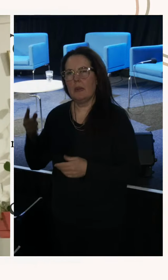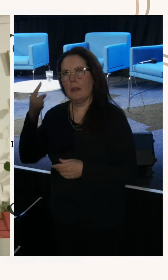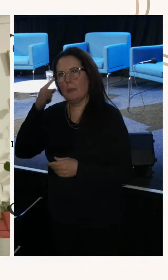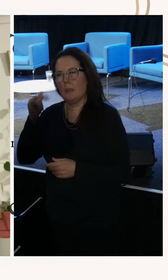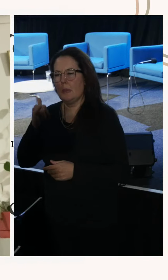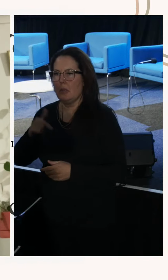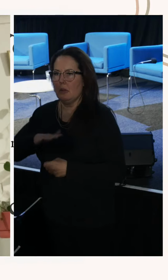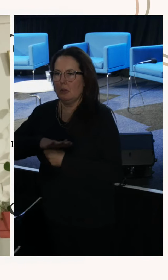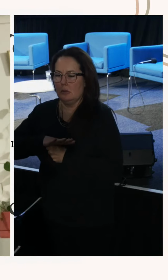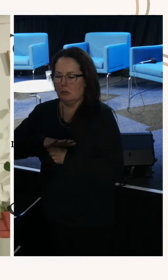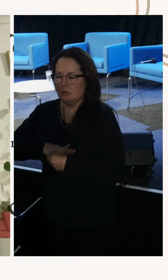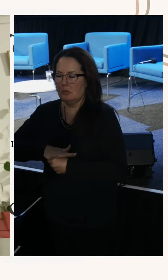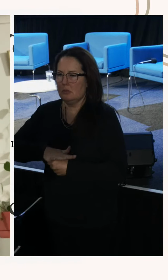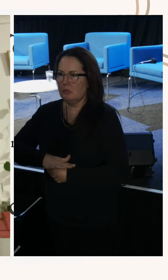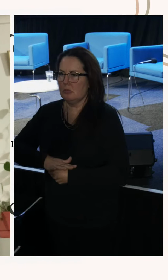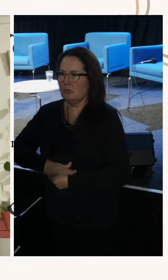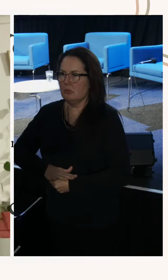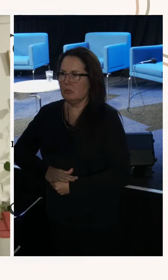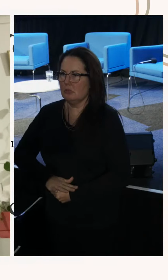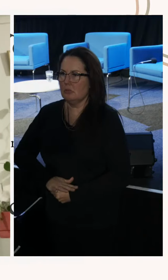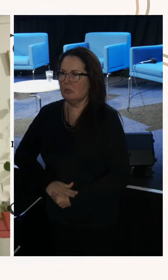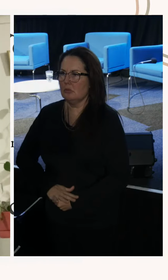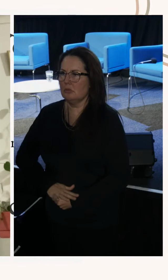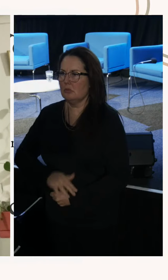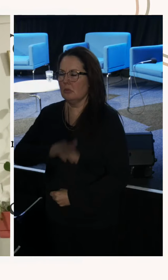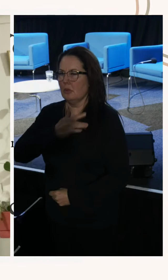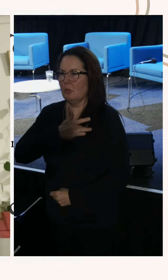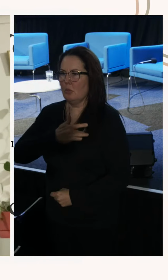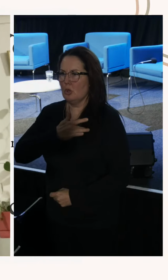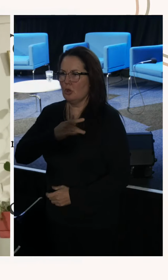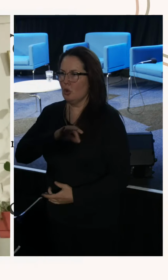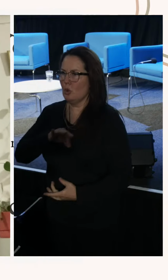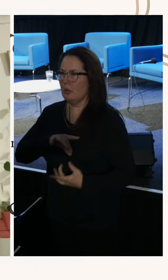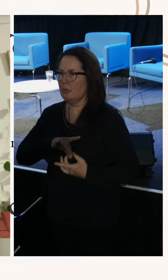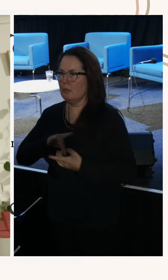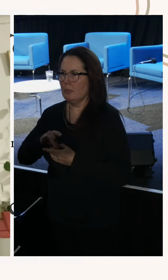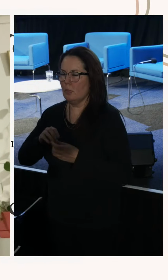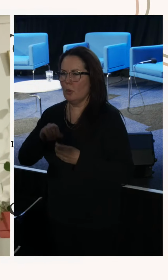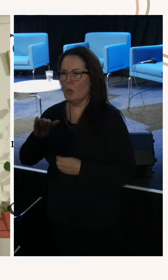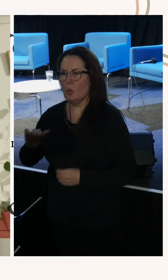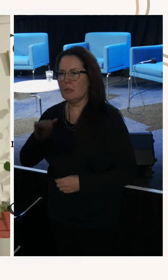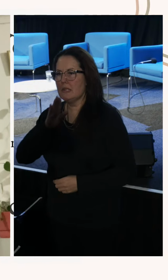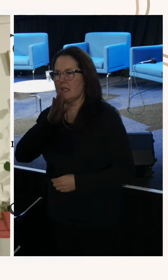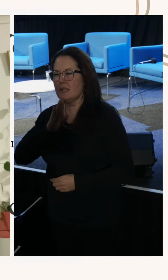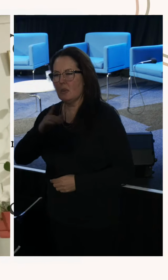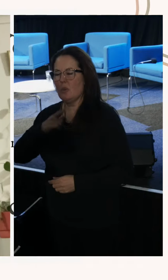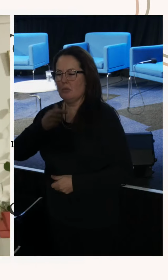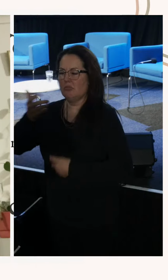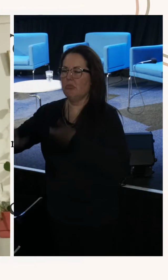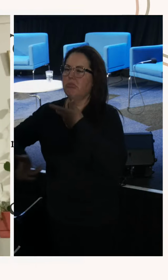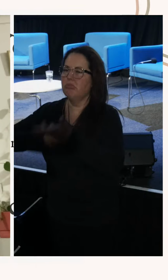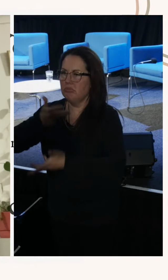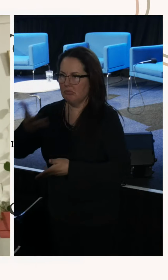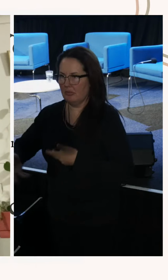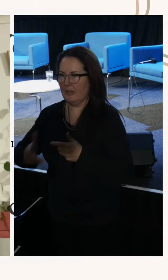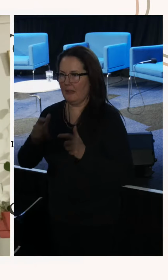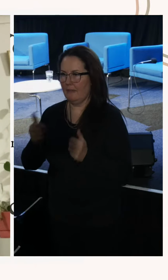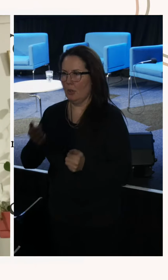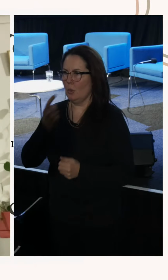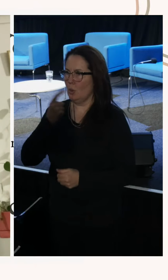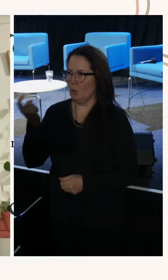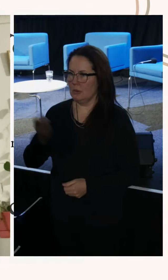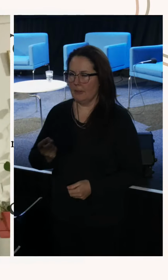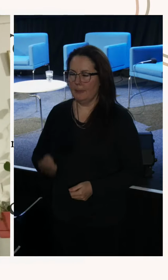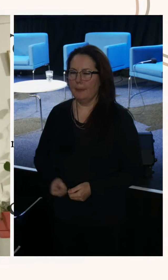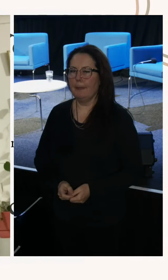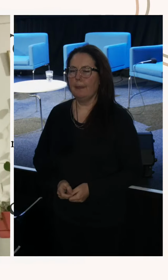herself off from any intense emotions, been out of touch with her sadness. Shortly after my breakup, I